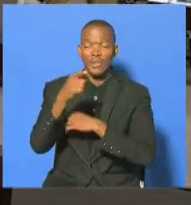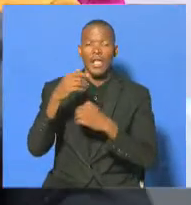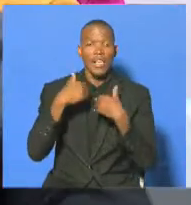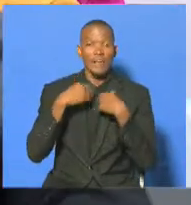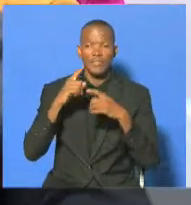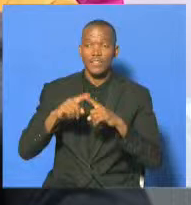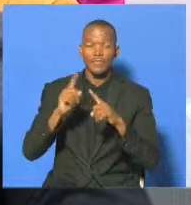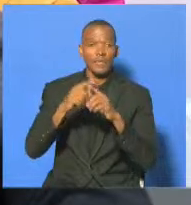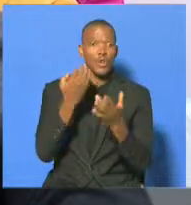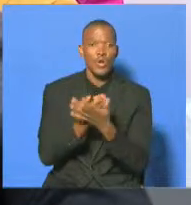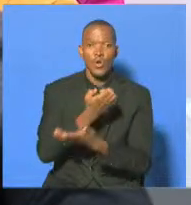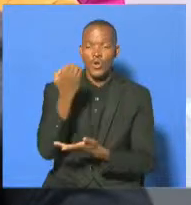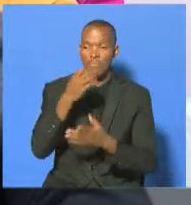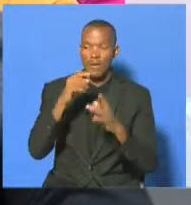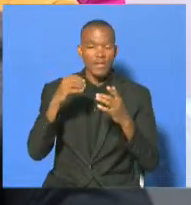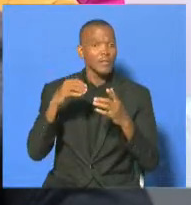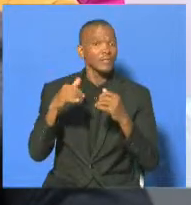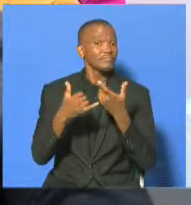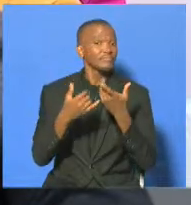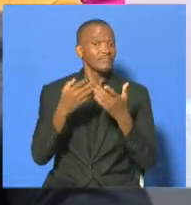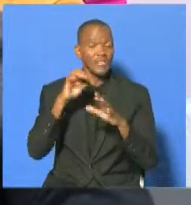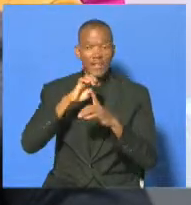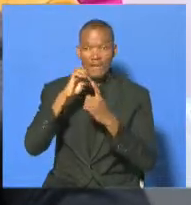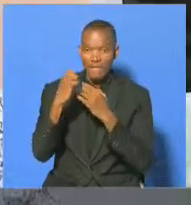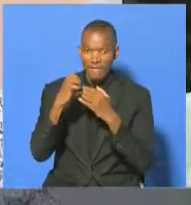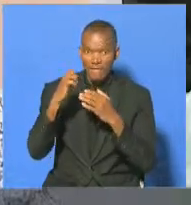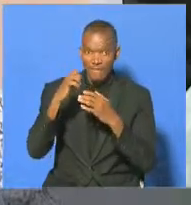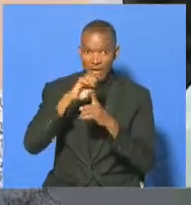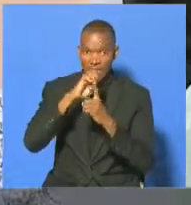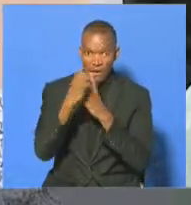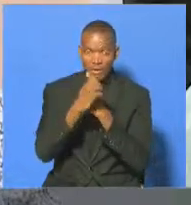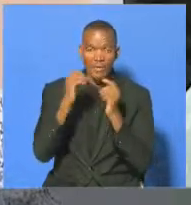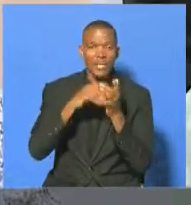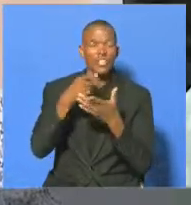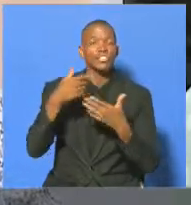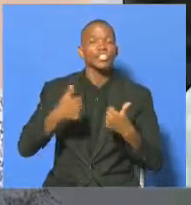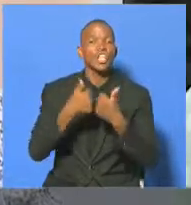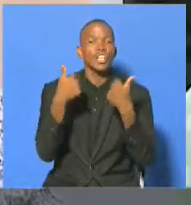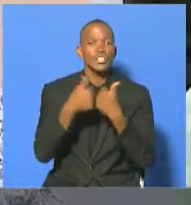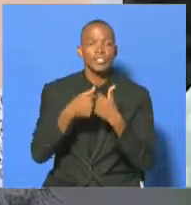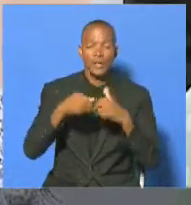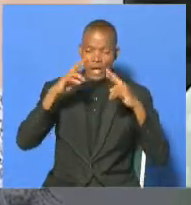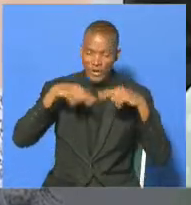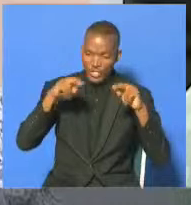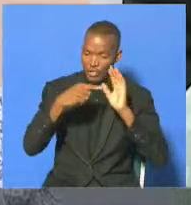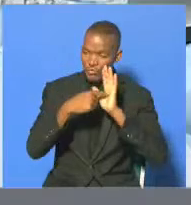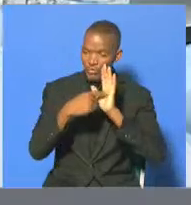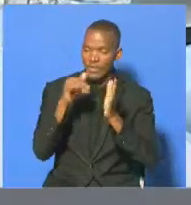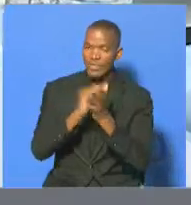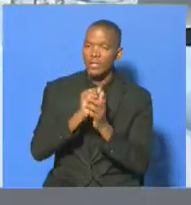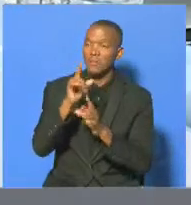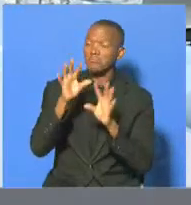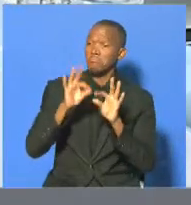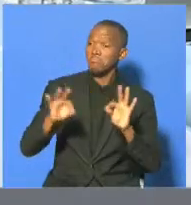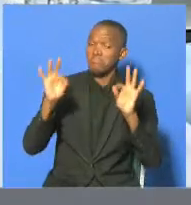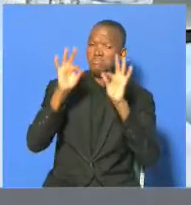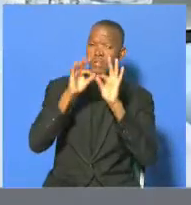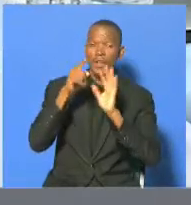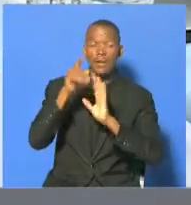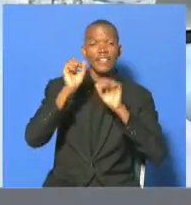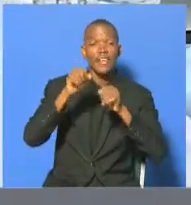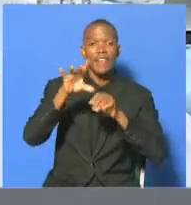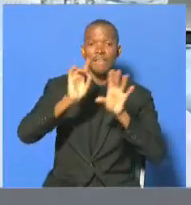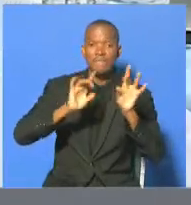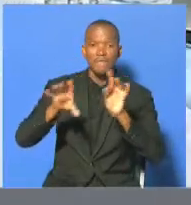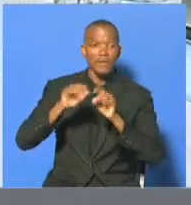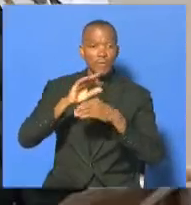different economic, environmental, and social challenges. Research, therefore, has been cited as key in finding